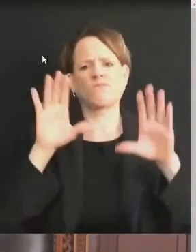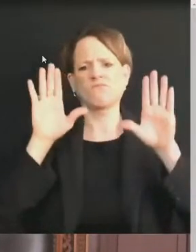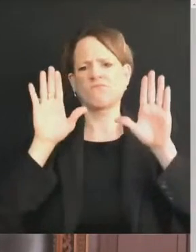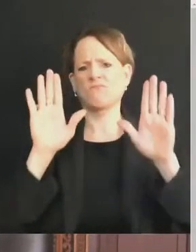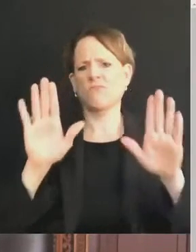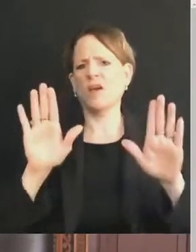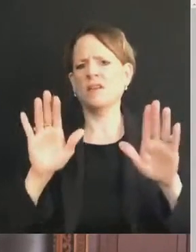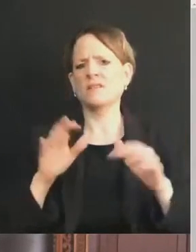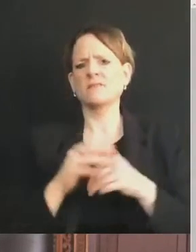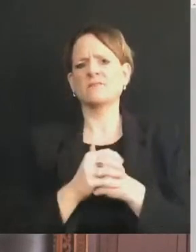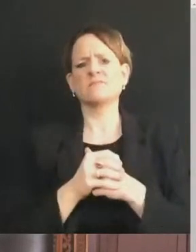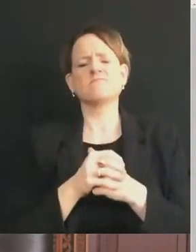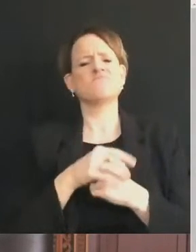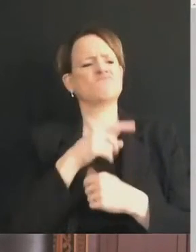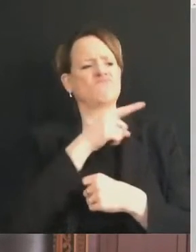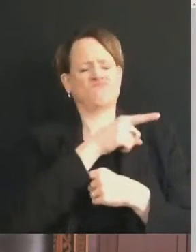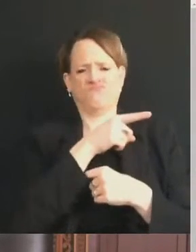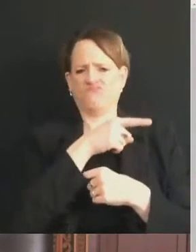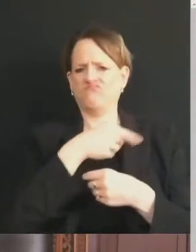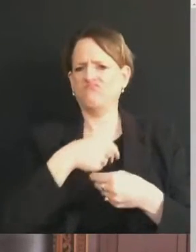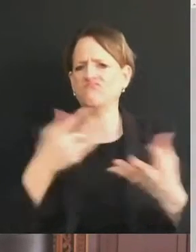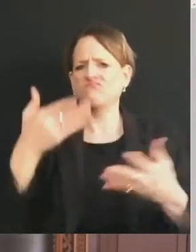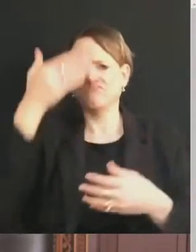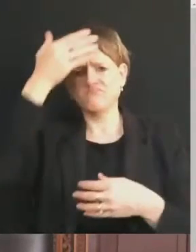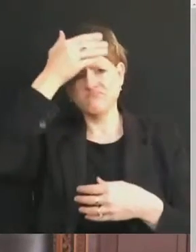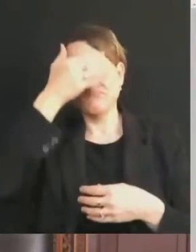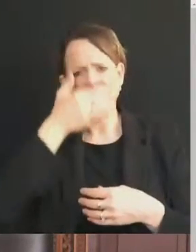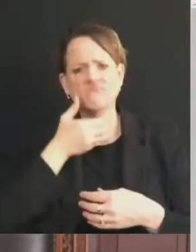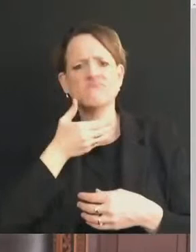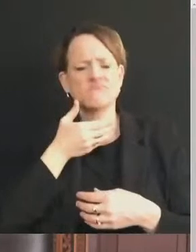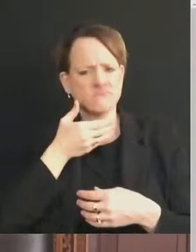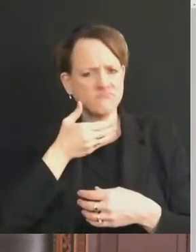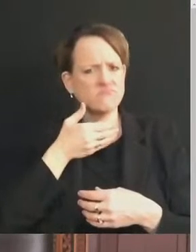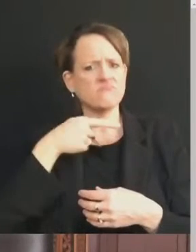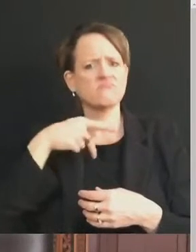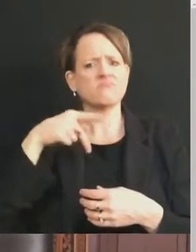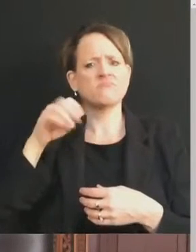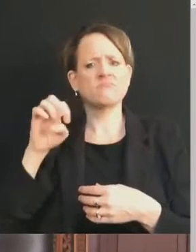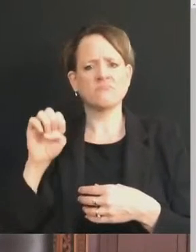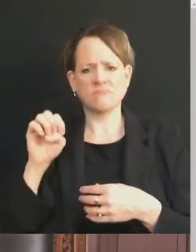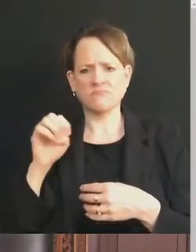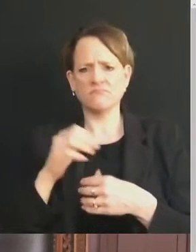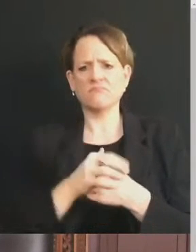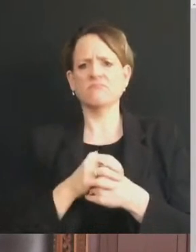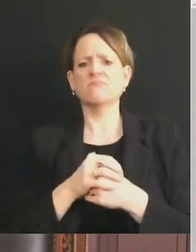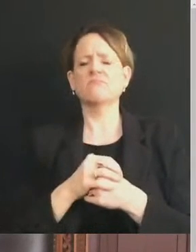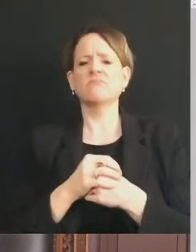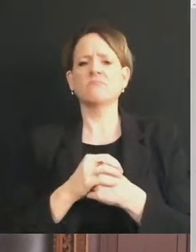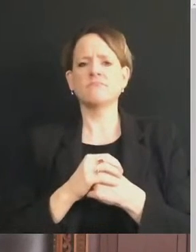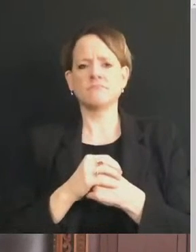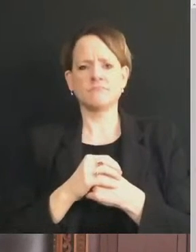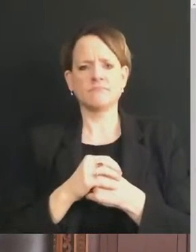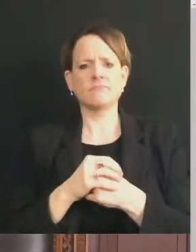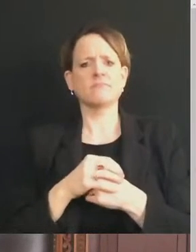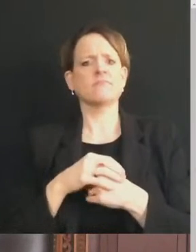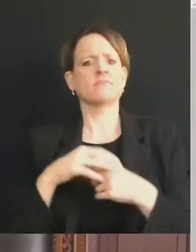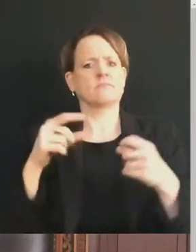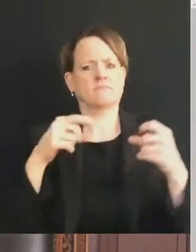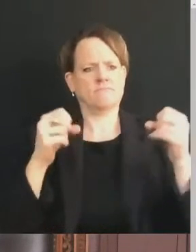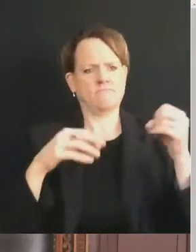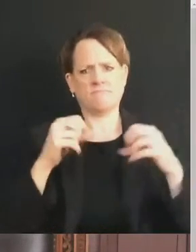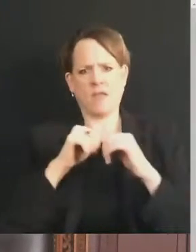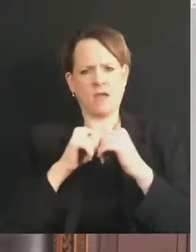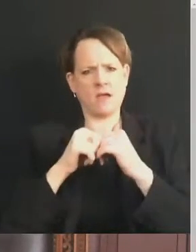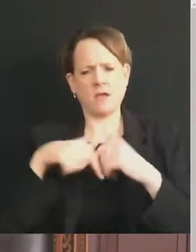here, not real runs, last April. Then we had two smaller elections, a primary